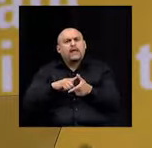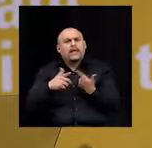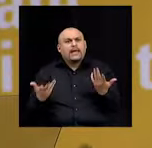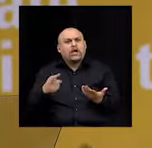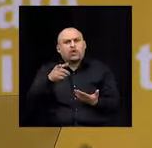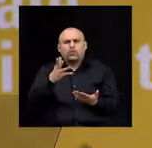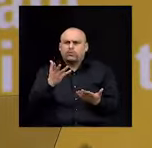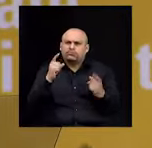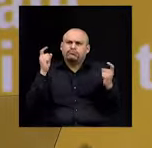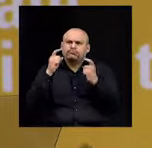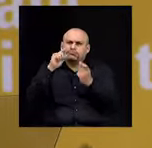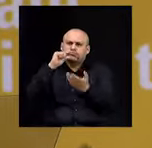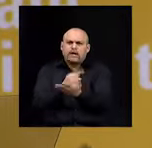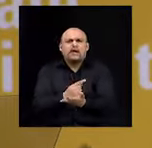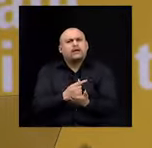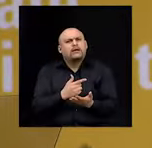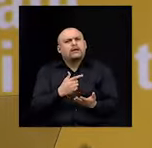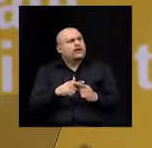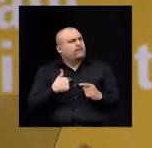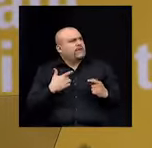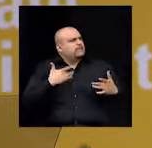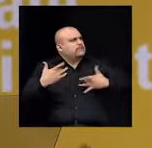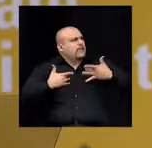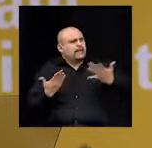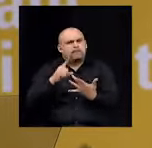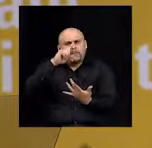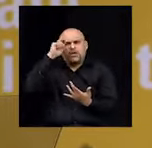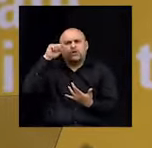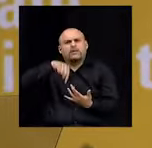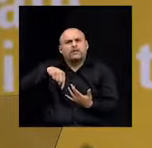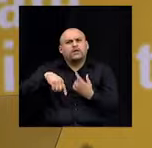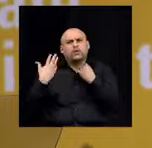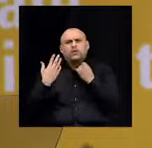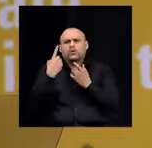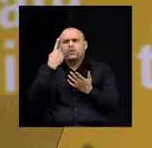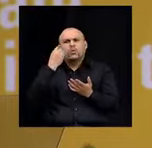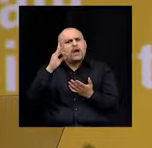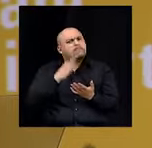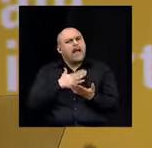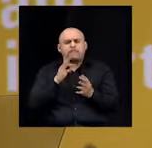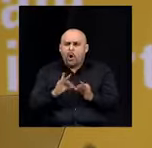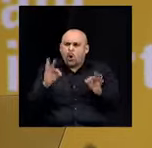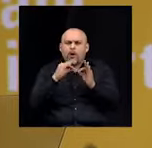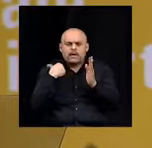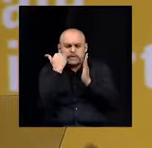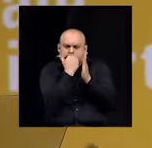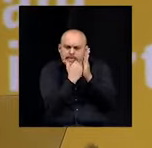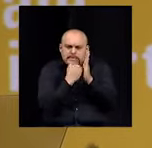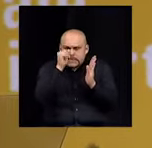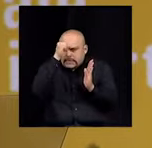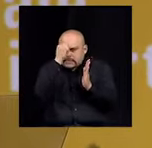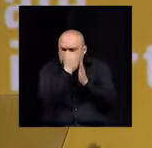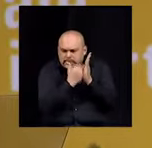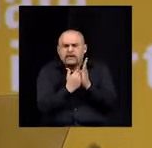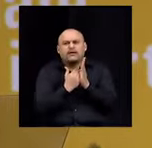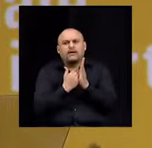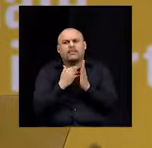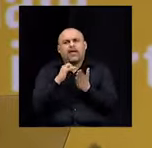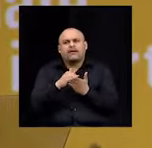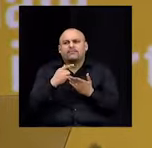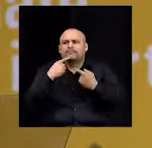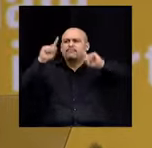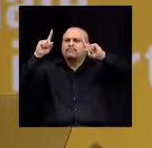graduation. And I'm so excited to be here because this was one of my bucket lists, okay, to speak at a commencement.